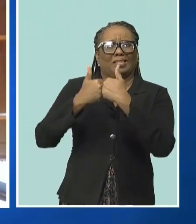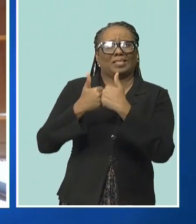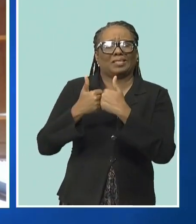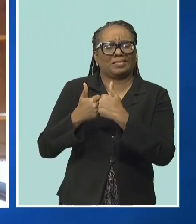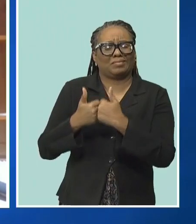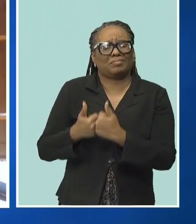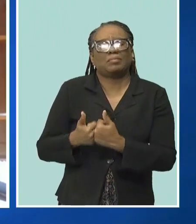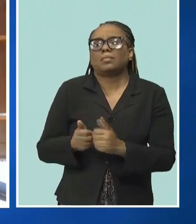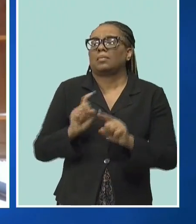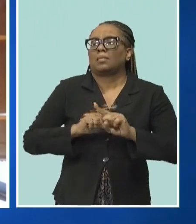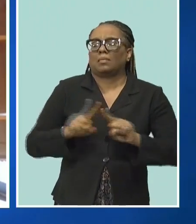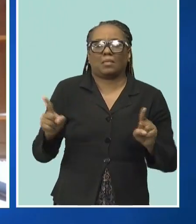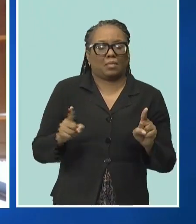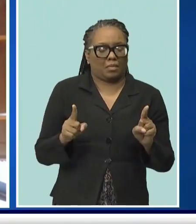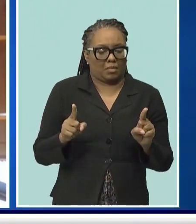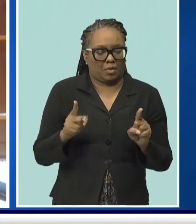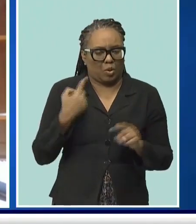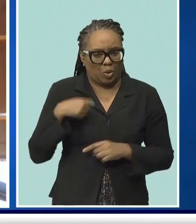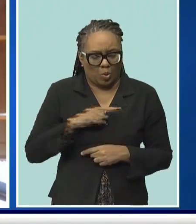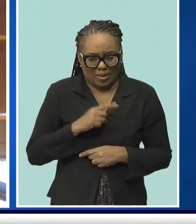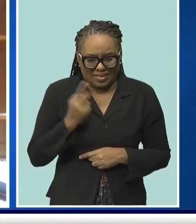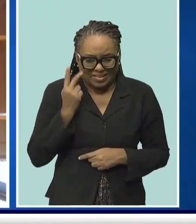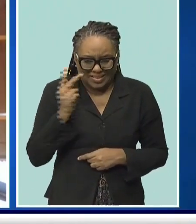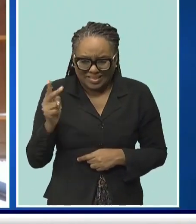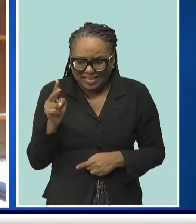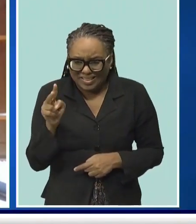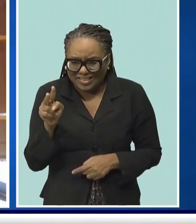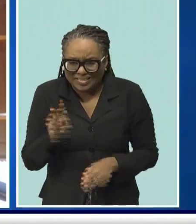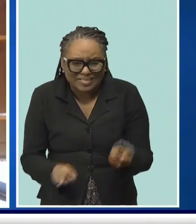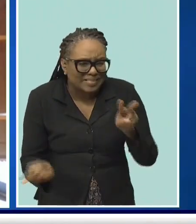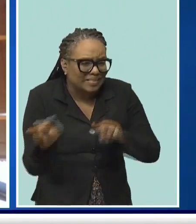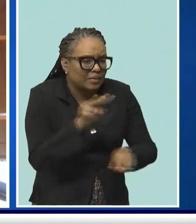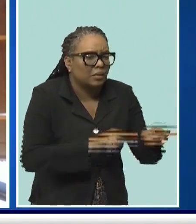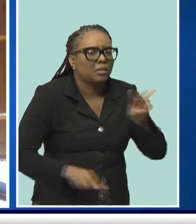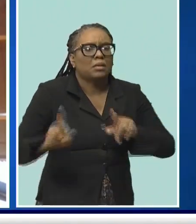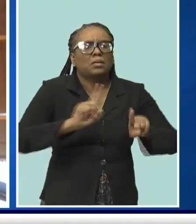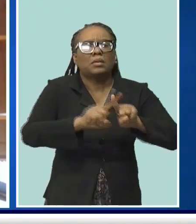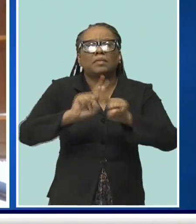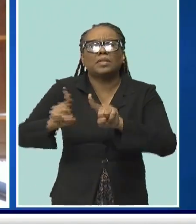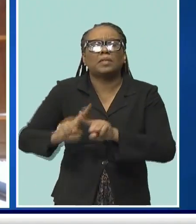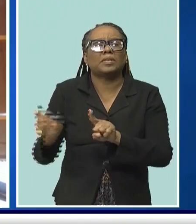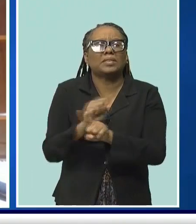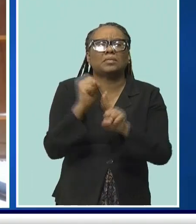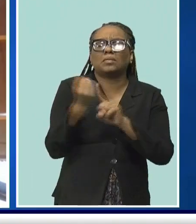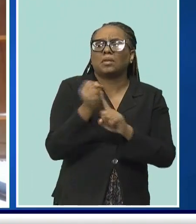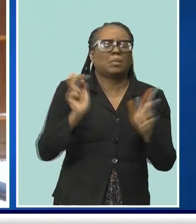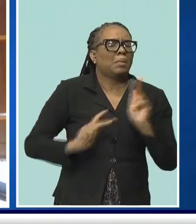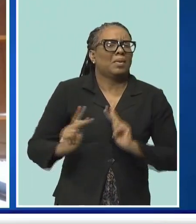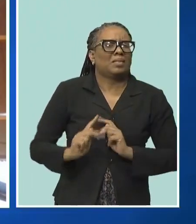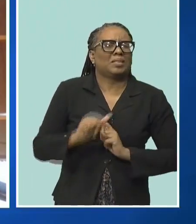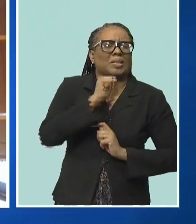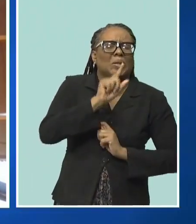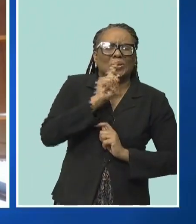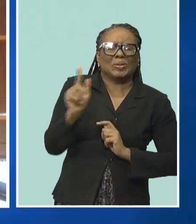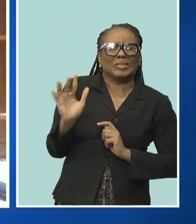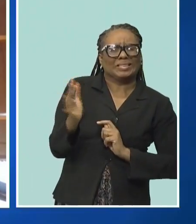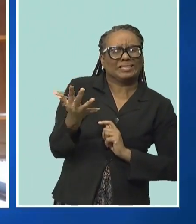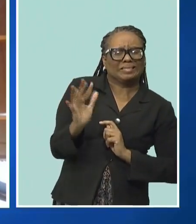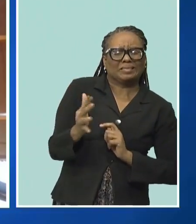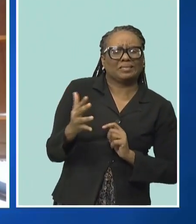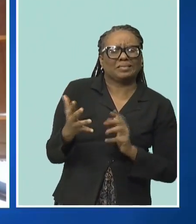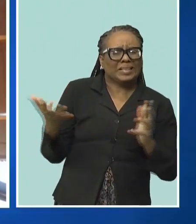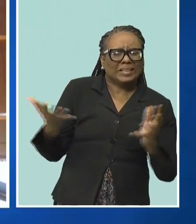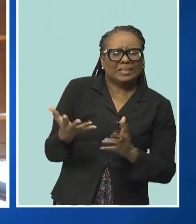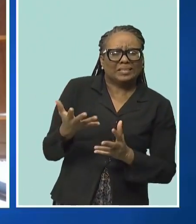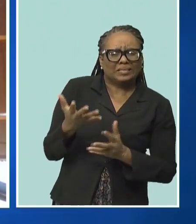of on the ground scenarios where people are not sure what these things mean.